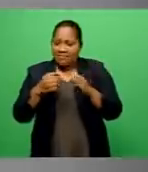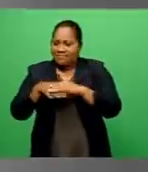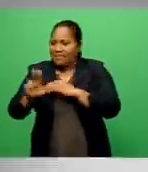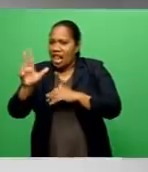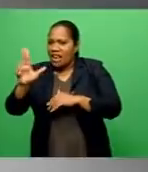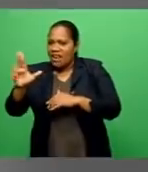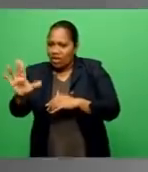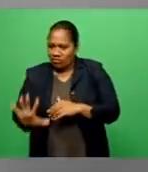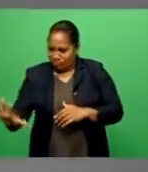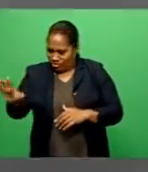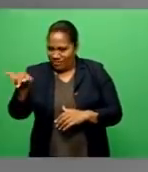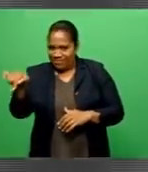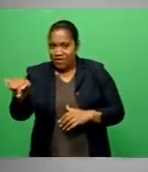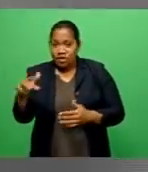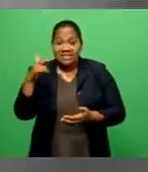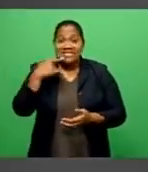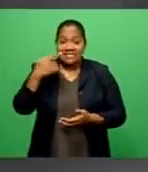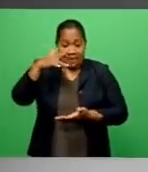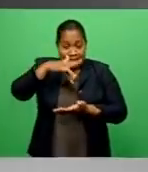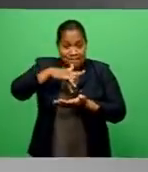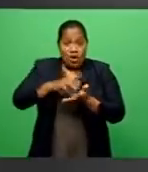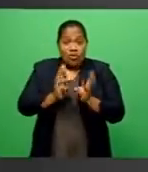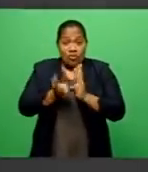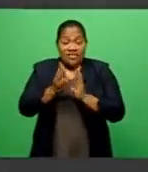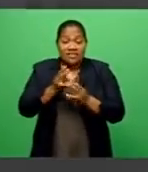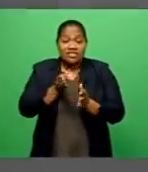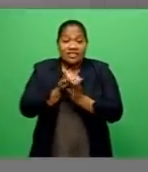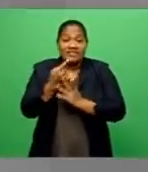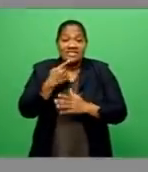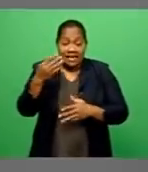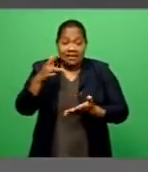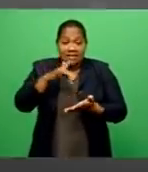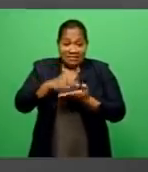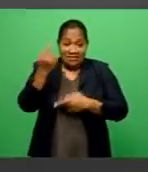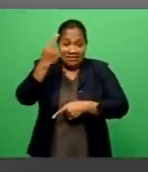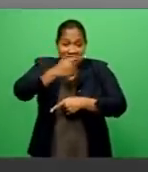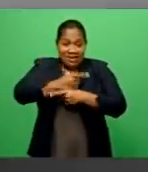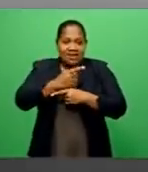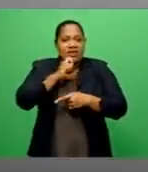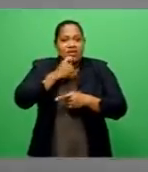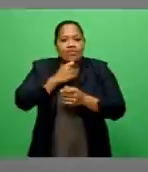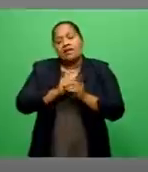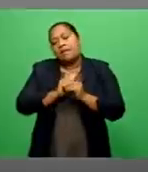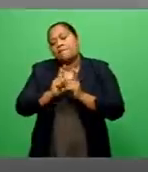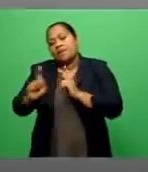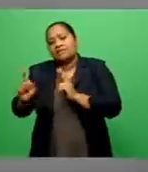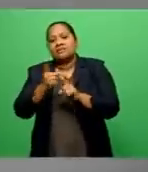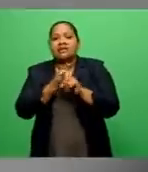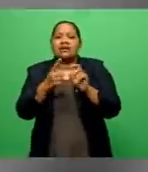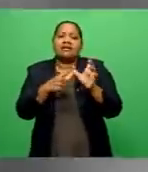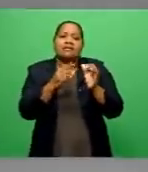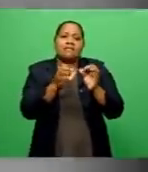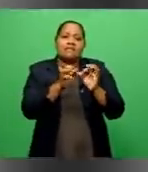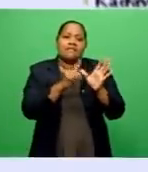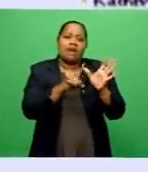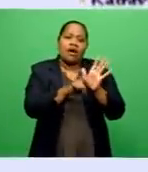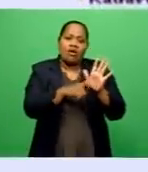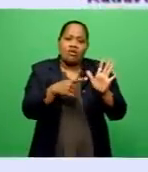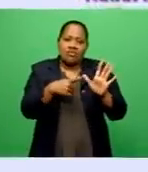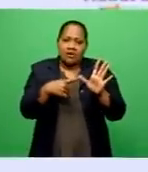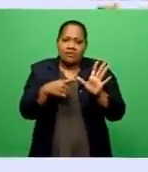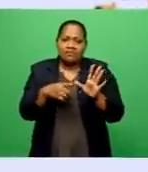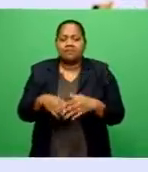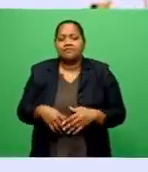Meteorological Service says at midnight the center of TC Yasa is expected to pass Kambara. It's expected to be located about